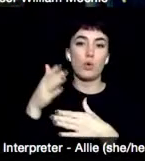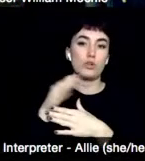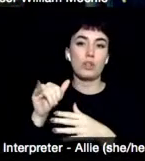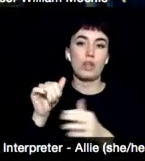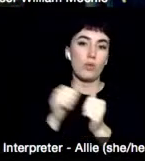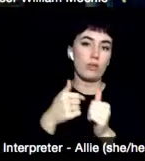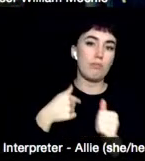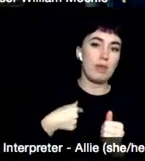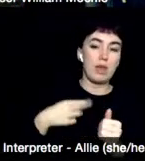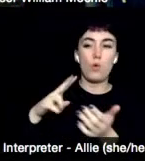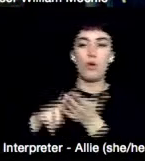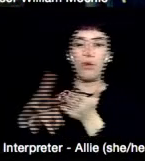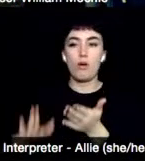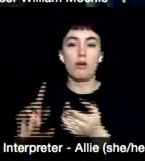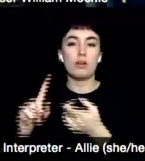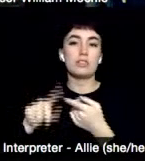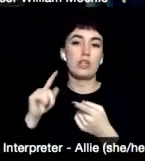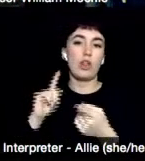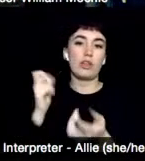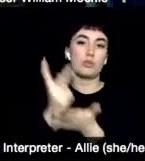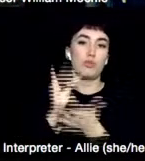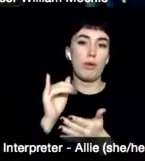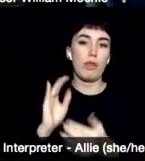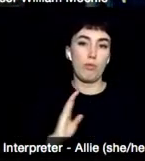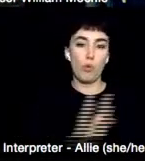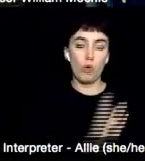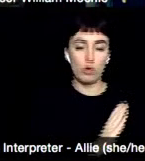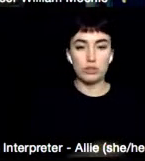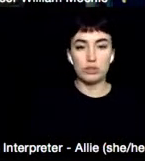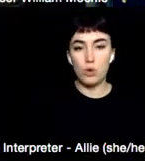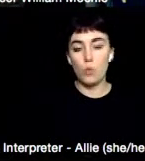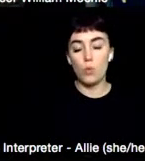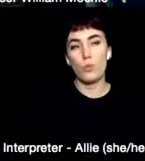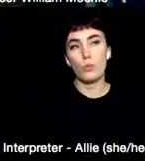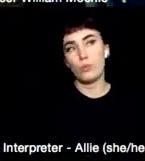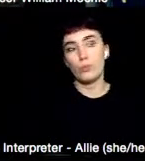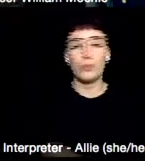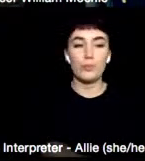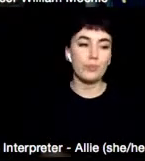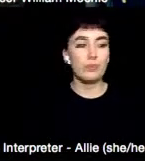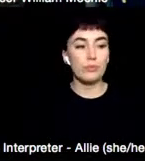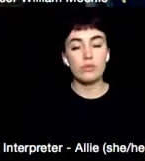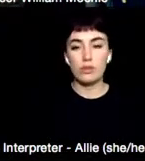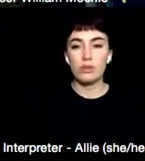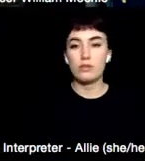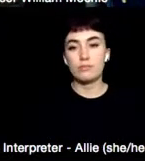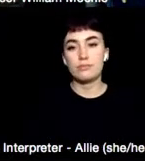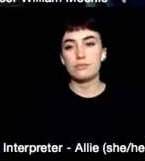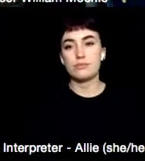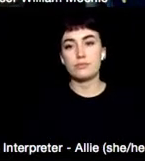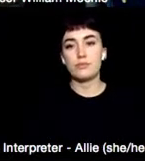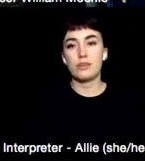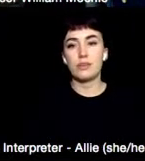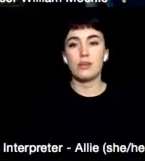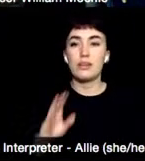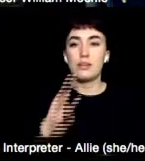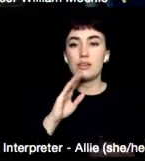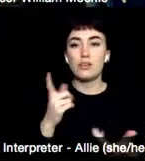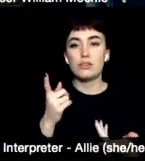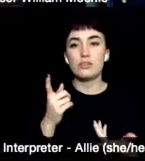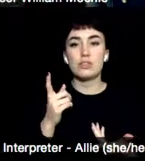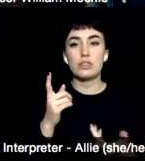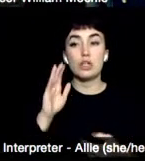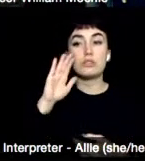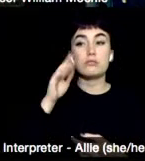or the contractors until it's approved by our board. So there's an apparent bidder